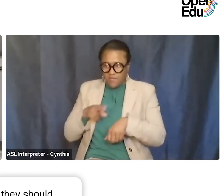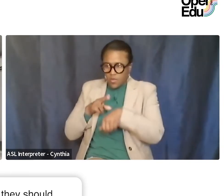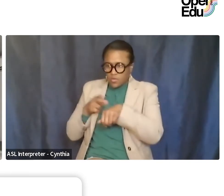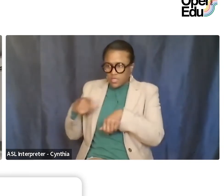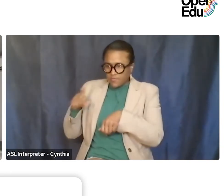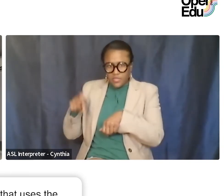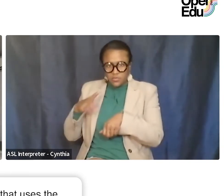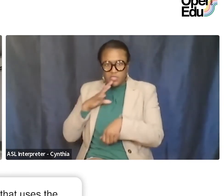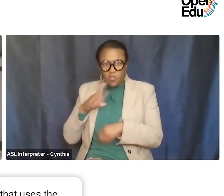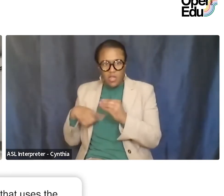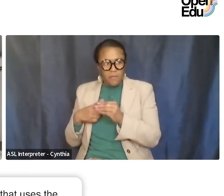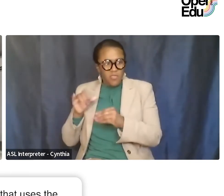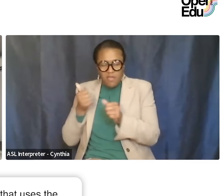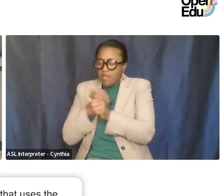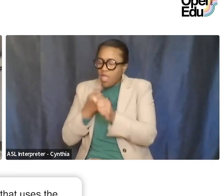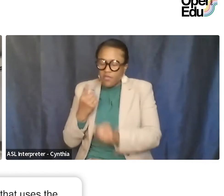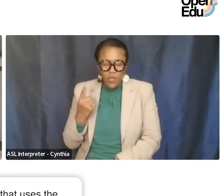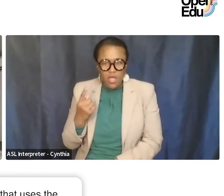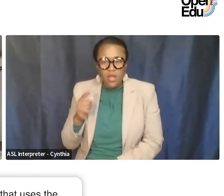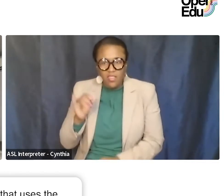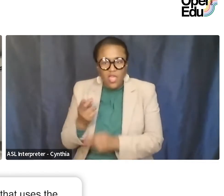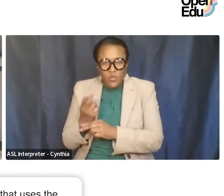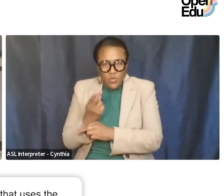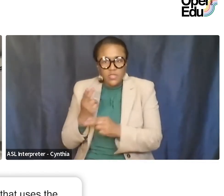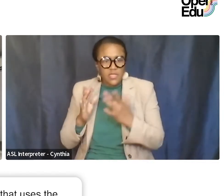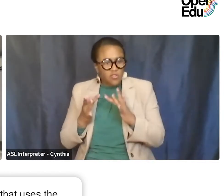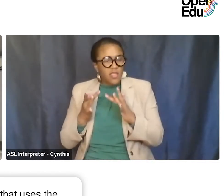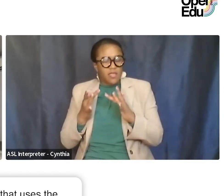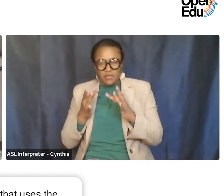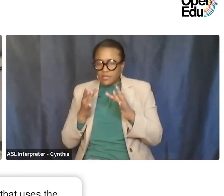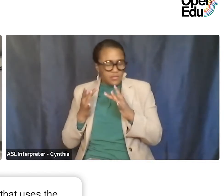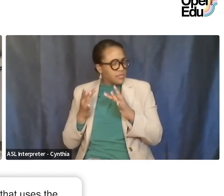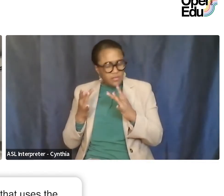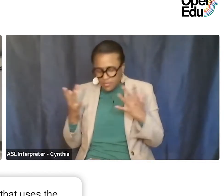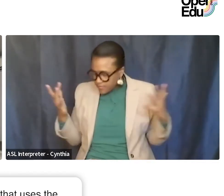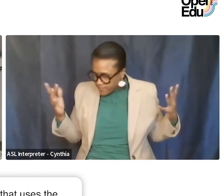talking about this. Everybody that uses the internet, that is